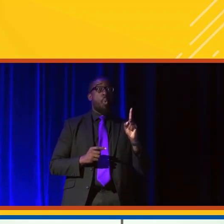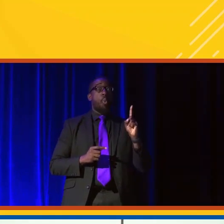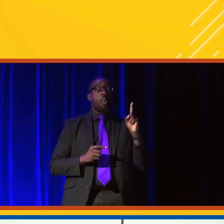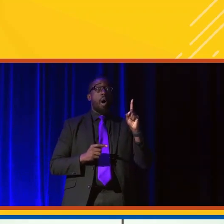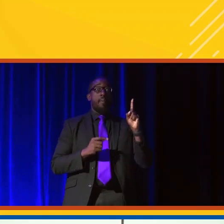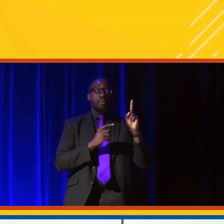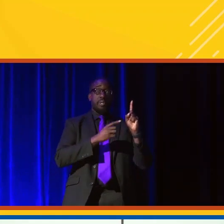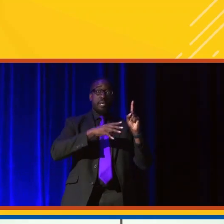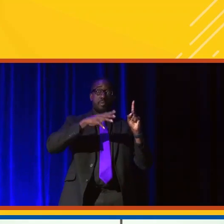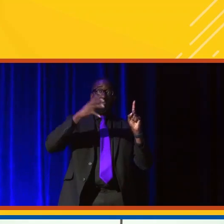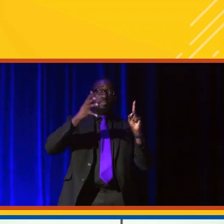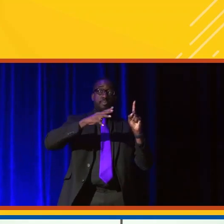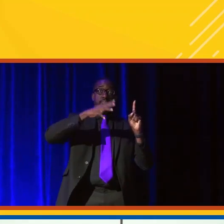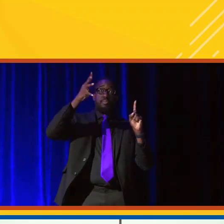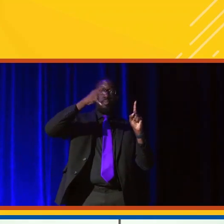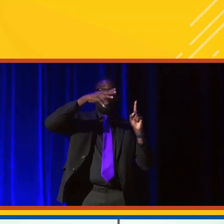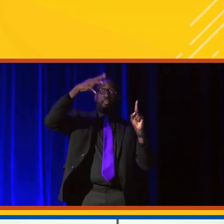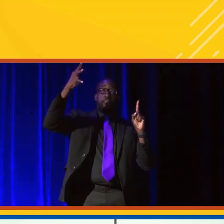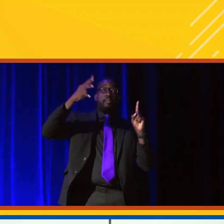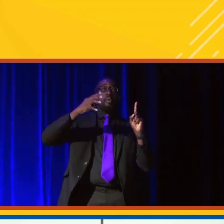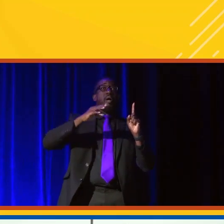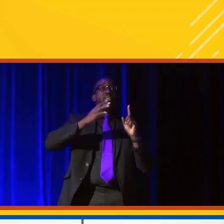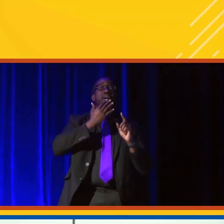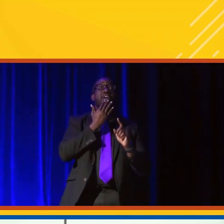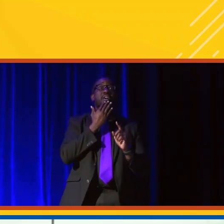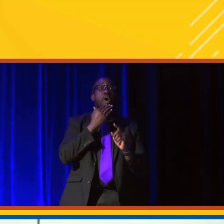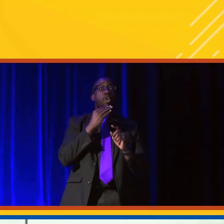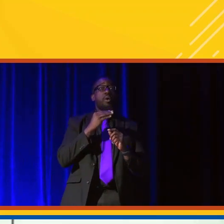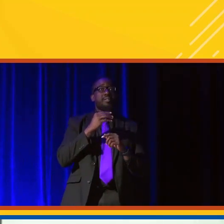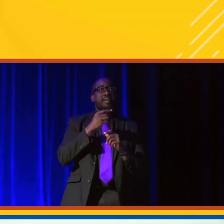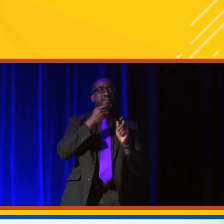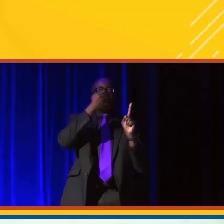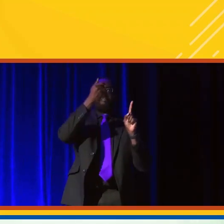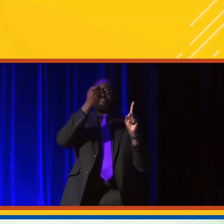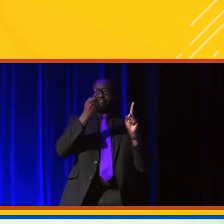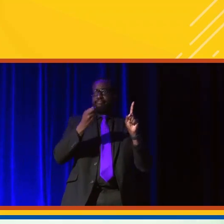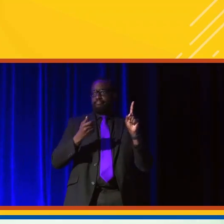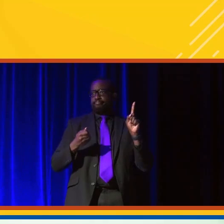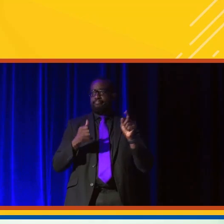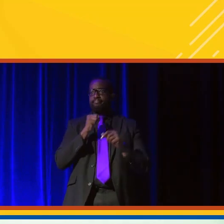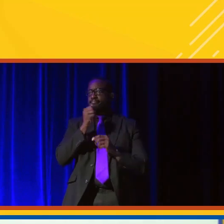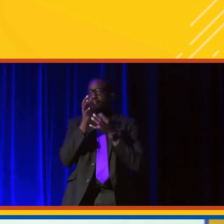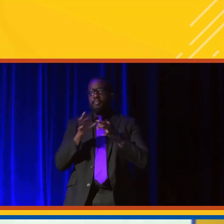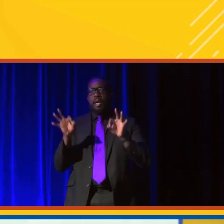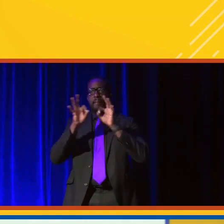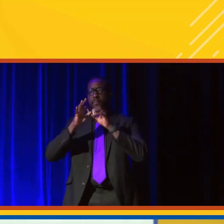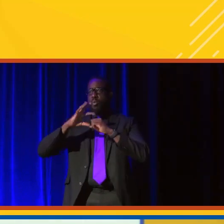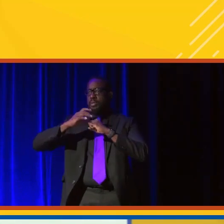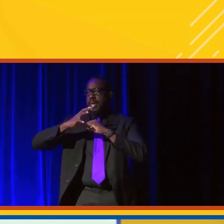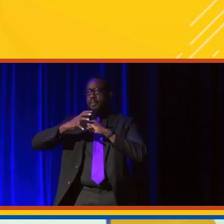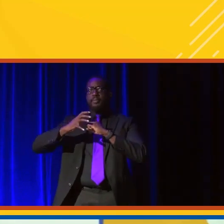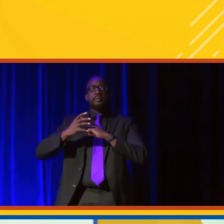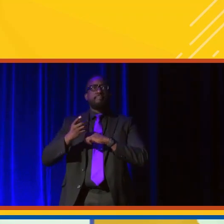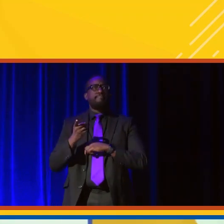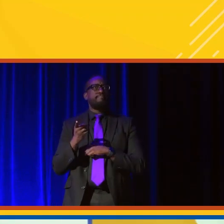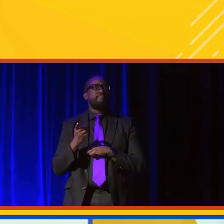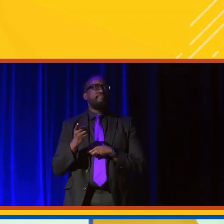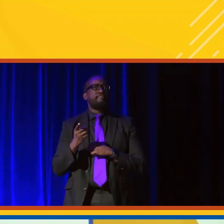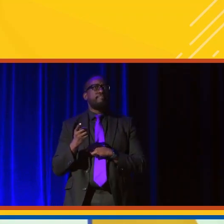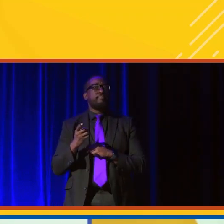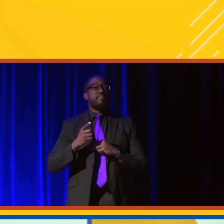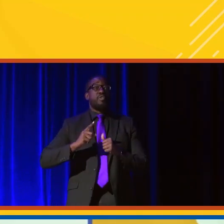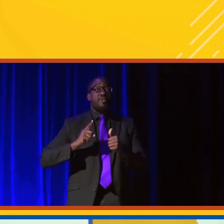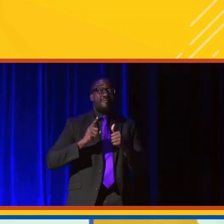highlights in the color bar show me what numbers of atoms it's deleting as thinking that are not important. The first thing to